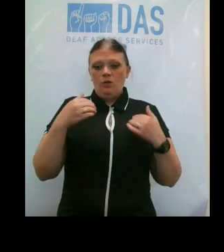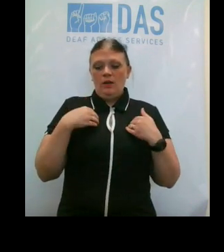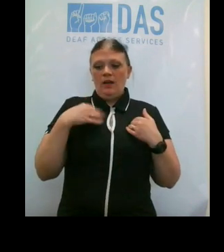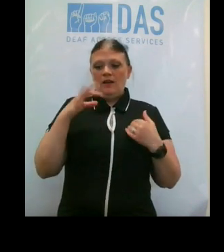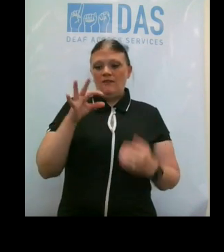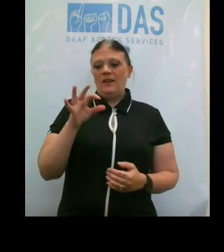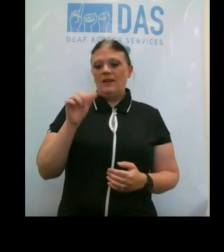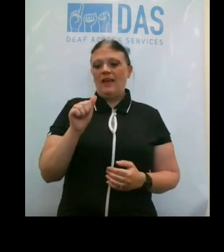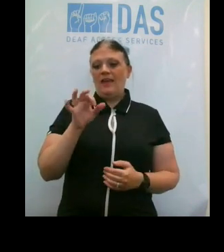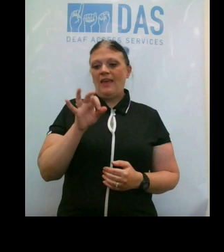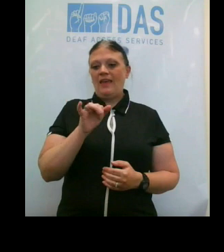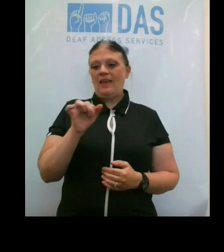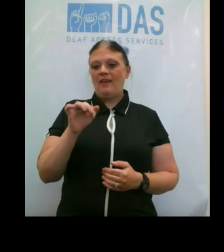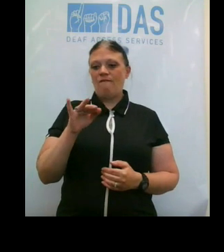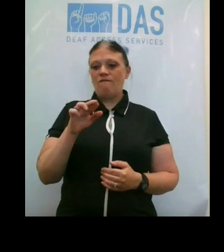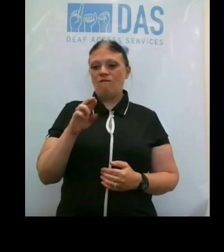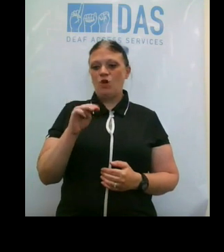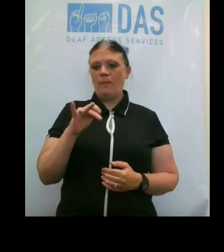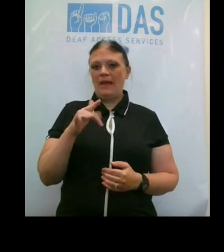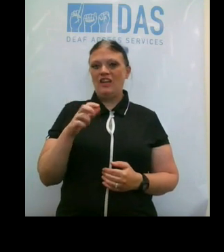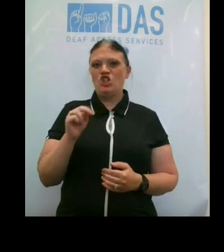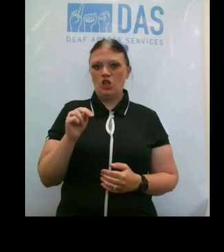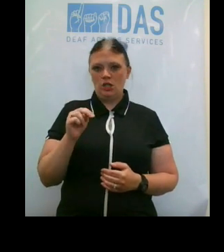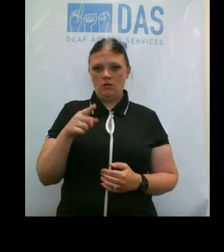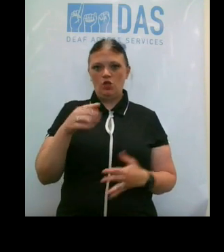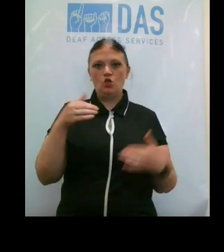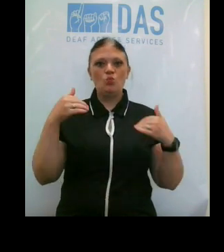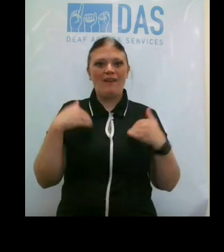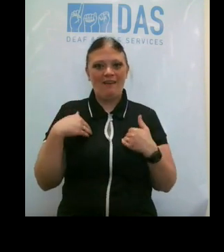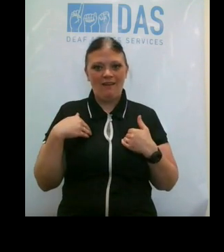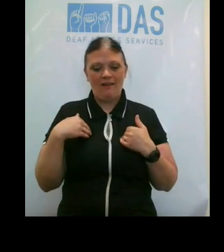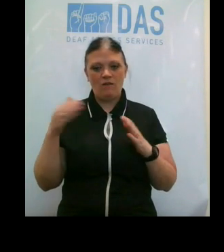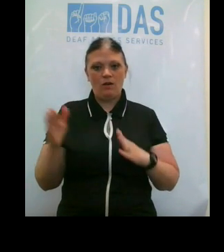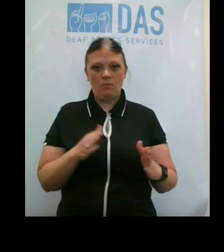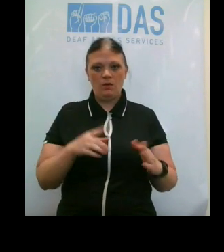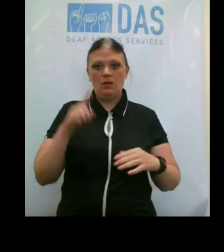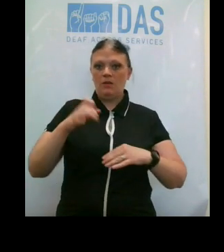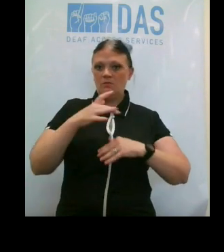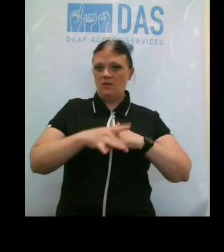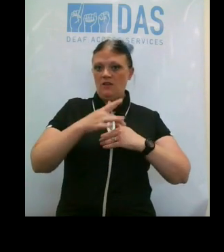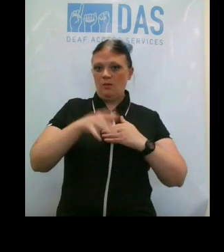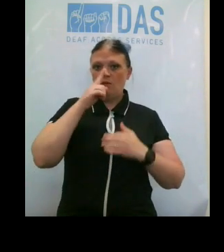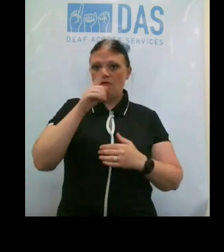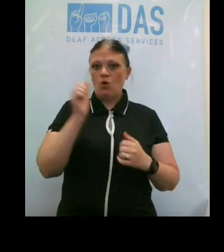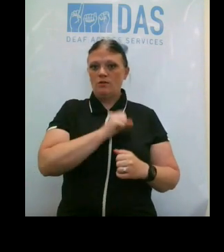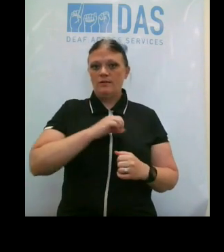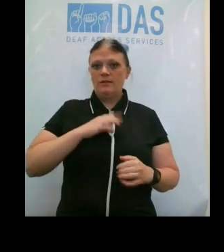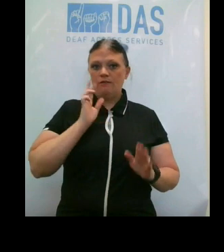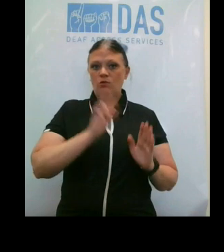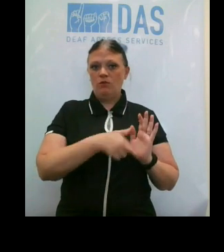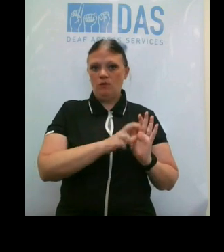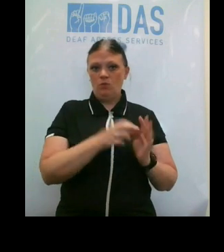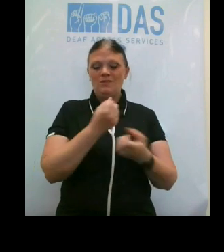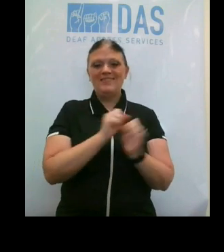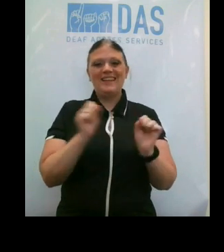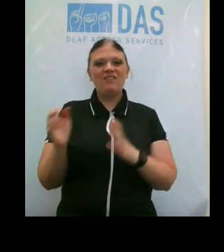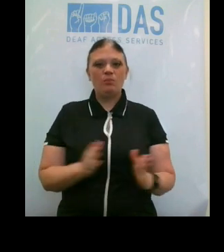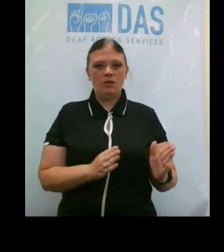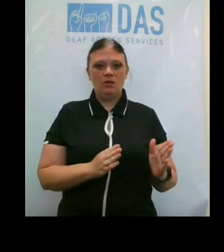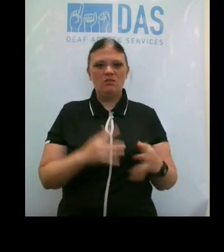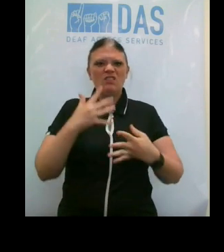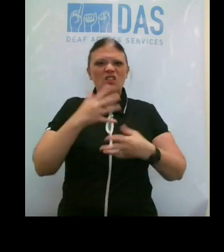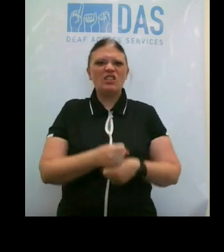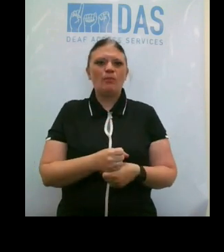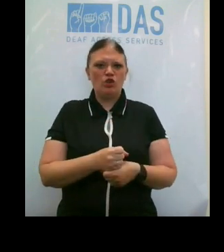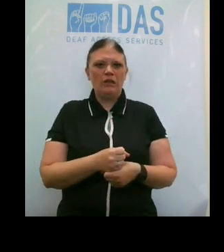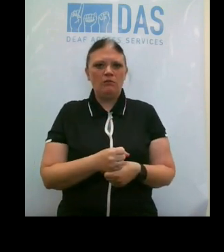affirmation with New York State that you have a plan in place, and it must be available for your staff to review. And it is a safety plan. And here's a little summary